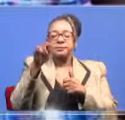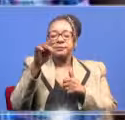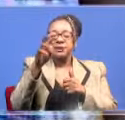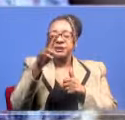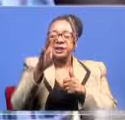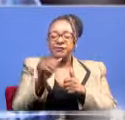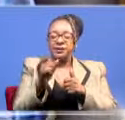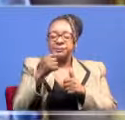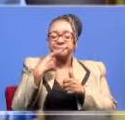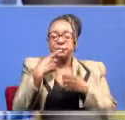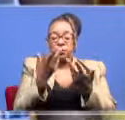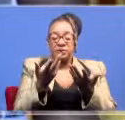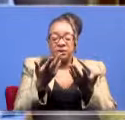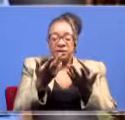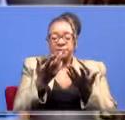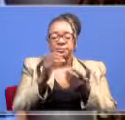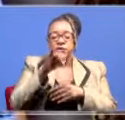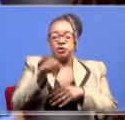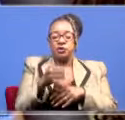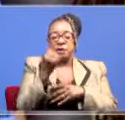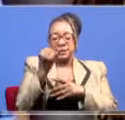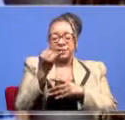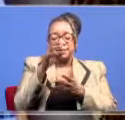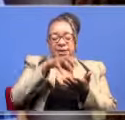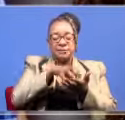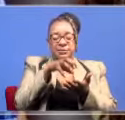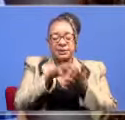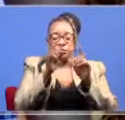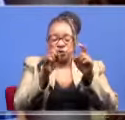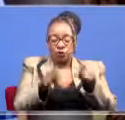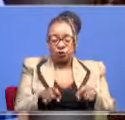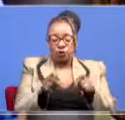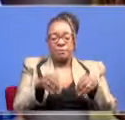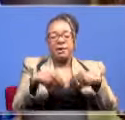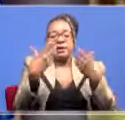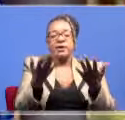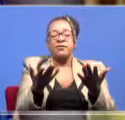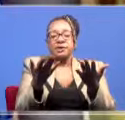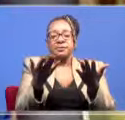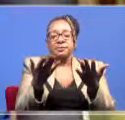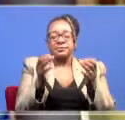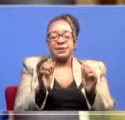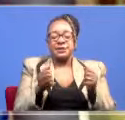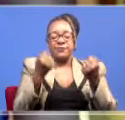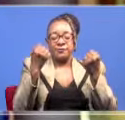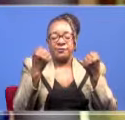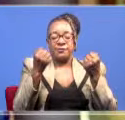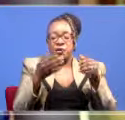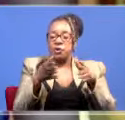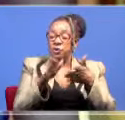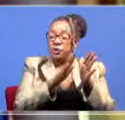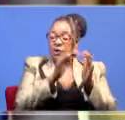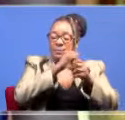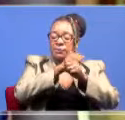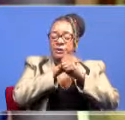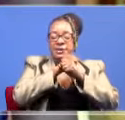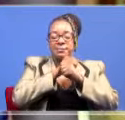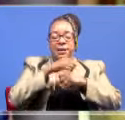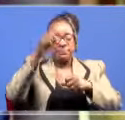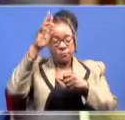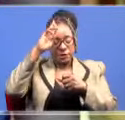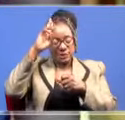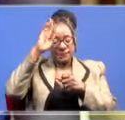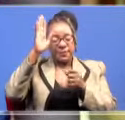that journalists in such circumstances are supposed to be given safe corridors and protected by police instead